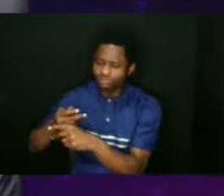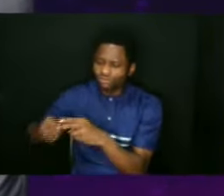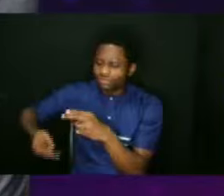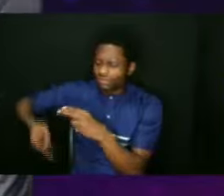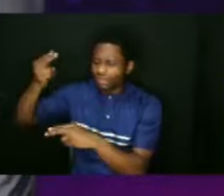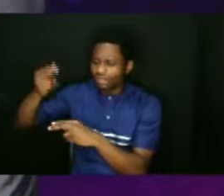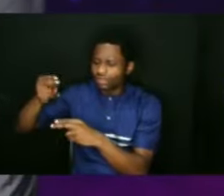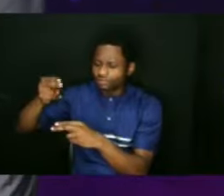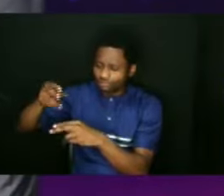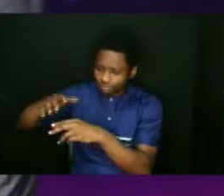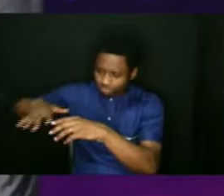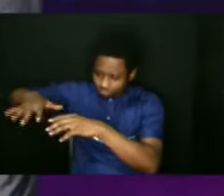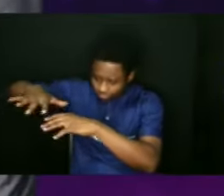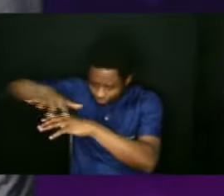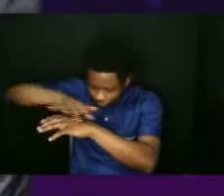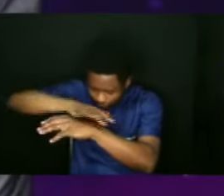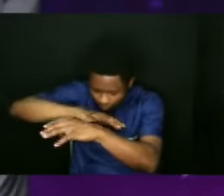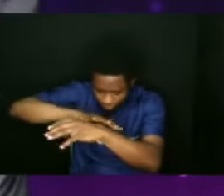surface. We